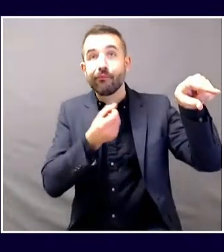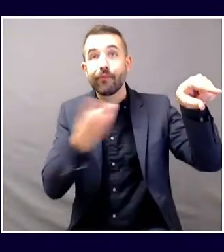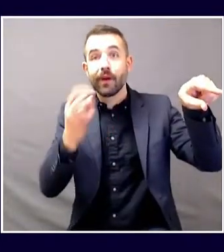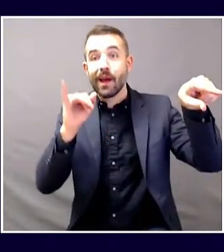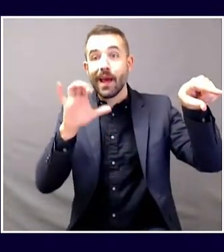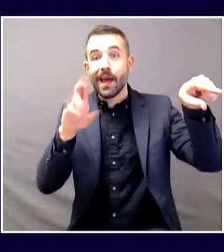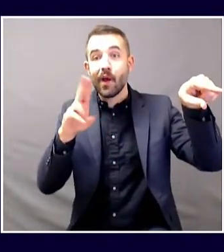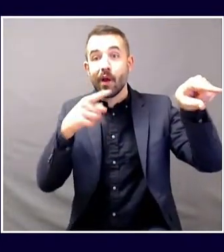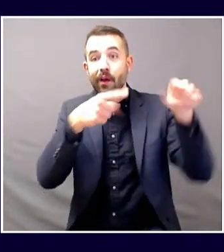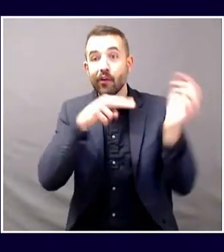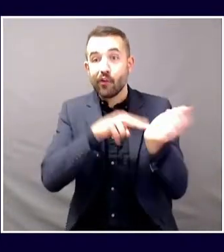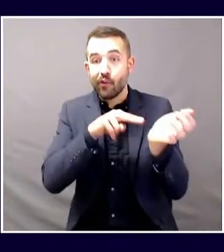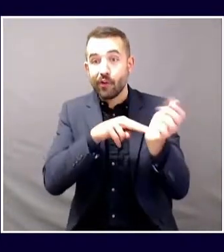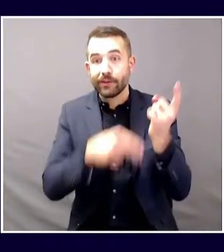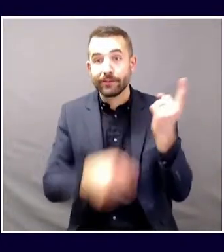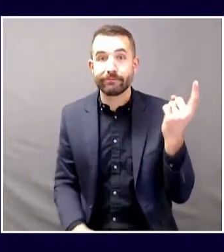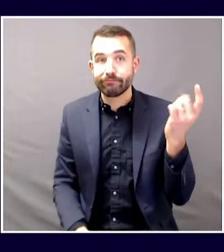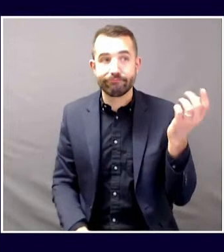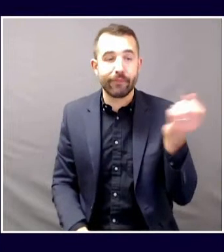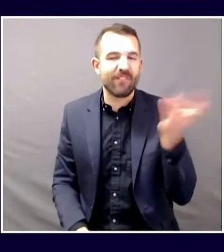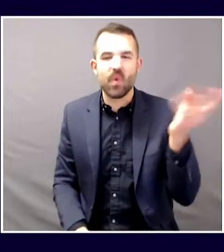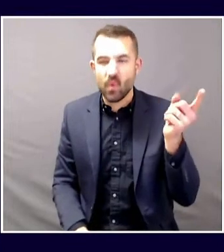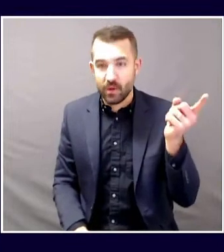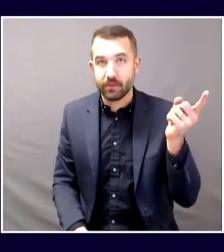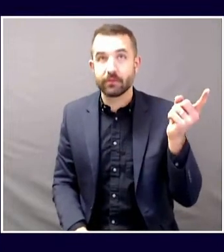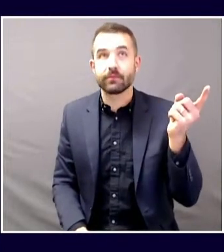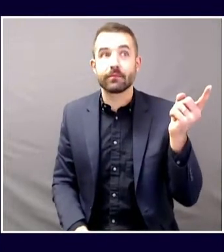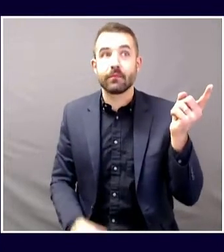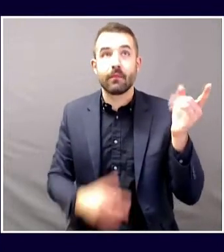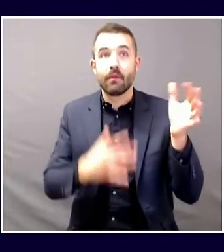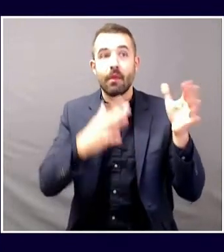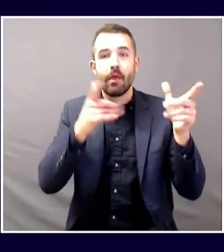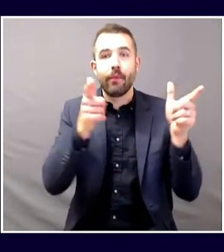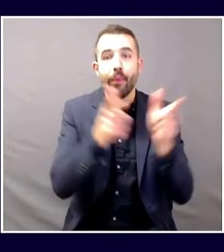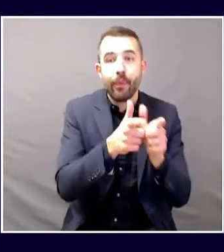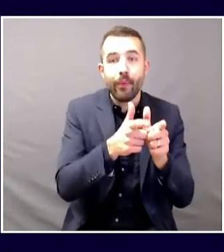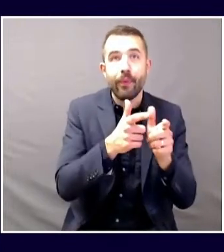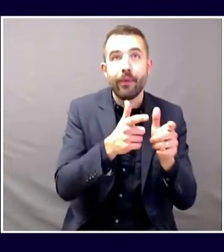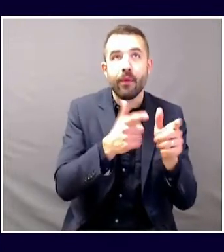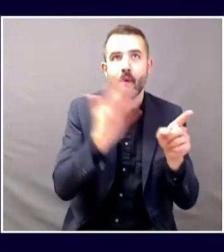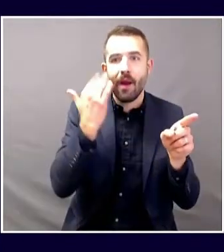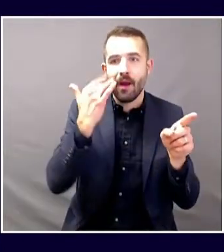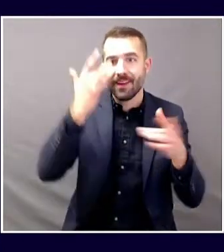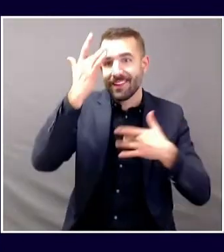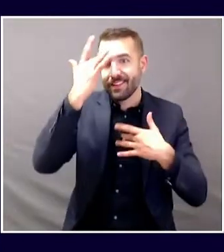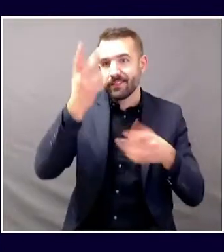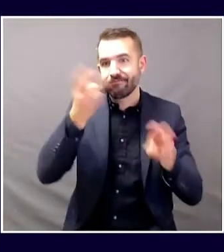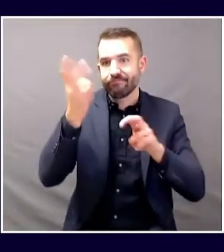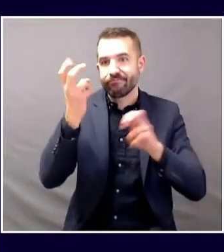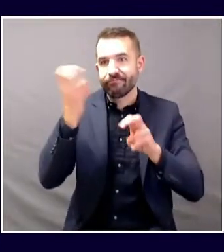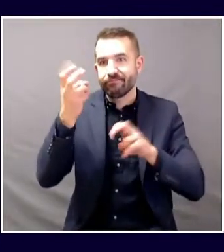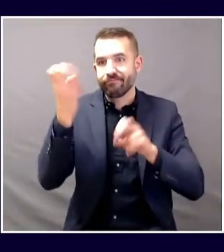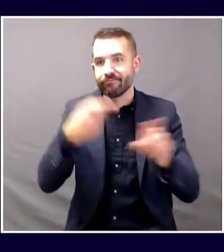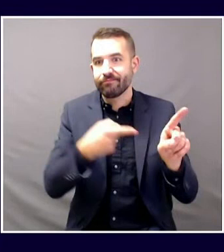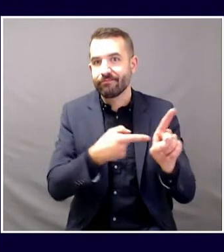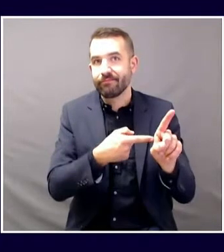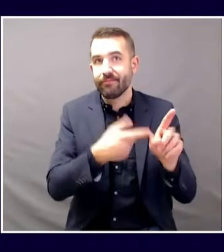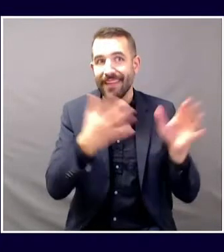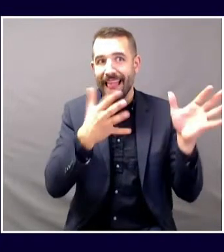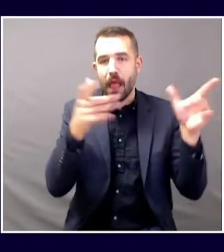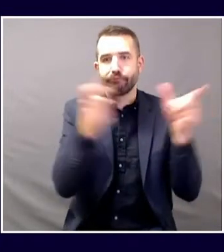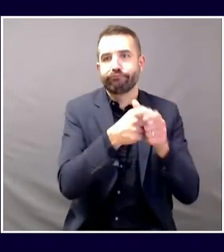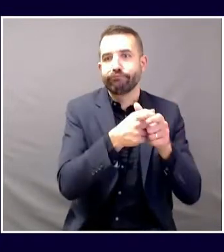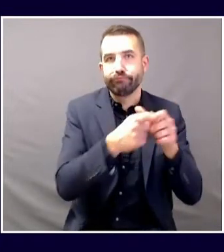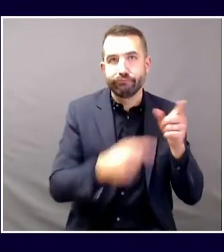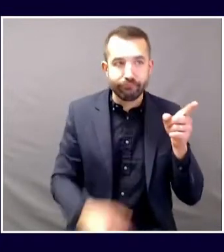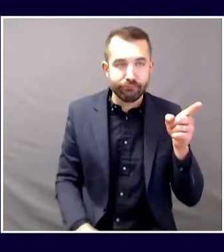if a fraction of those ICU nurses comes down with COVID, that's a game changer. So those are the sort of really granular